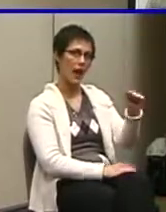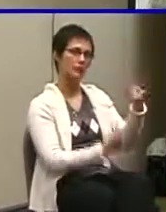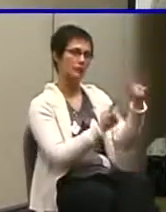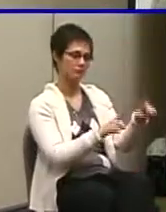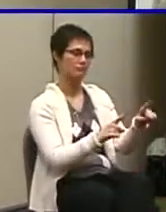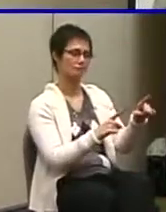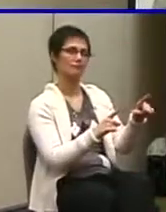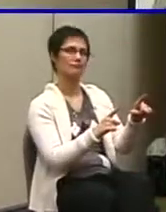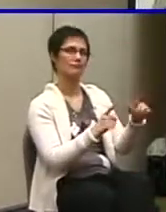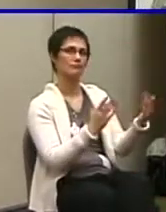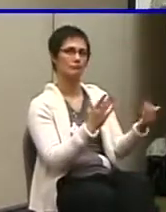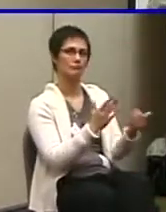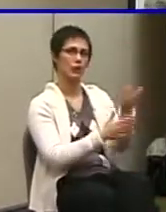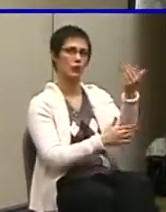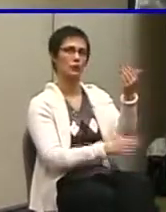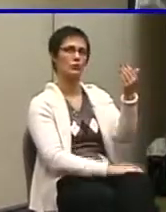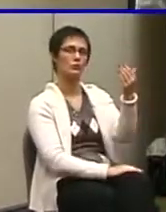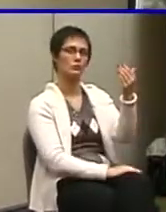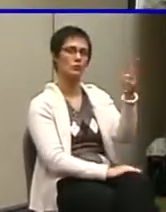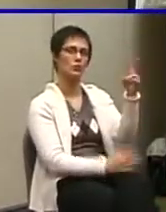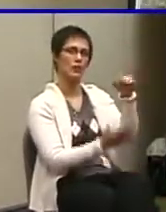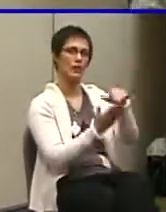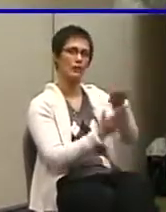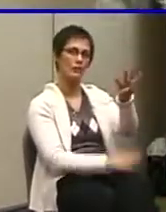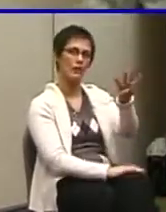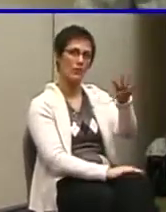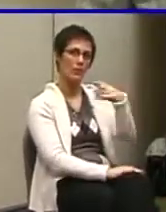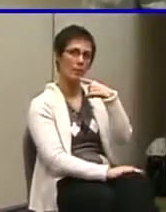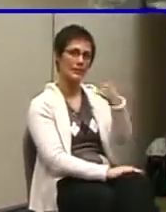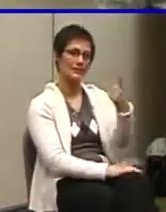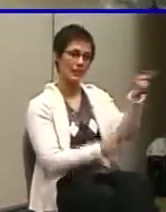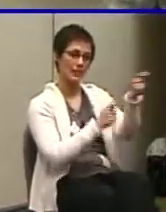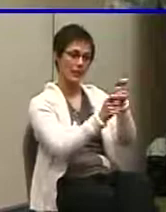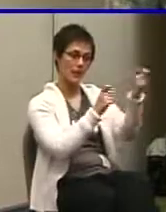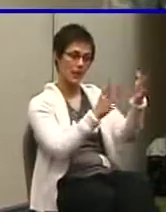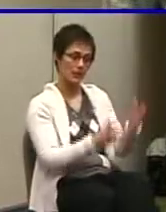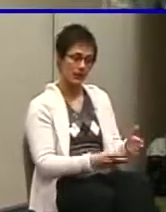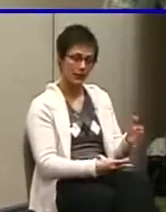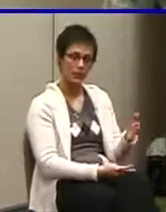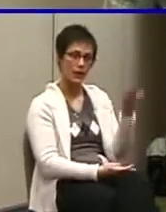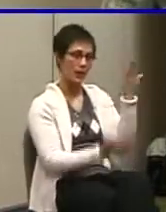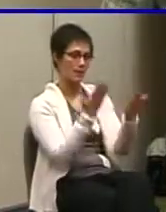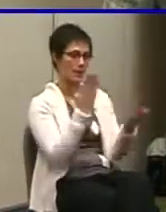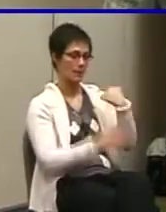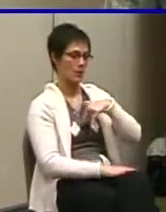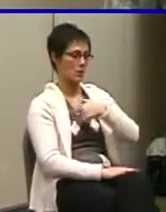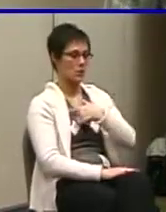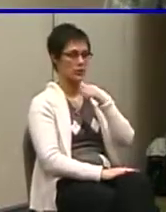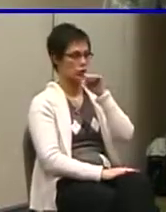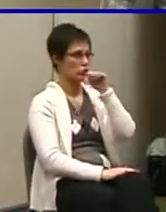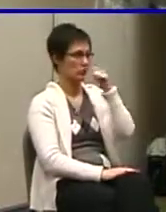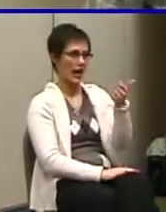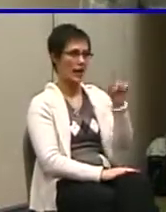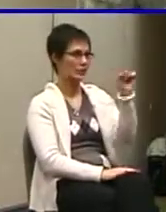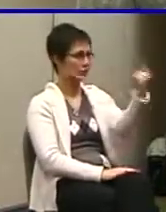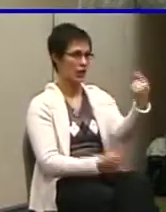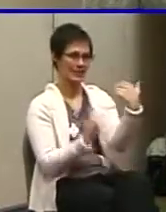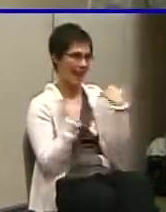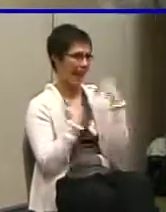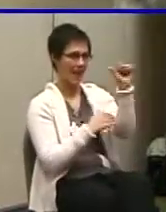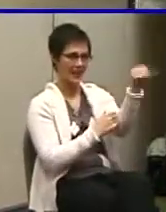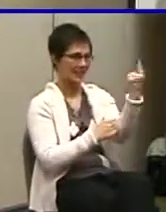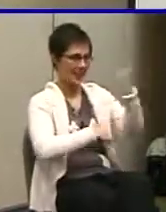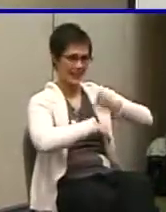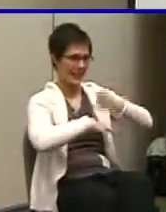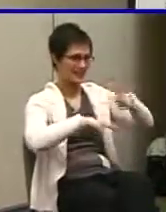do is probably talk with the administration and say, maybe we shouldn't just have a knee-jerk reaction of a 10-day suspension, no matter what. Okay,